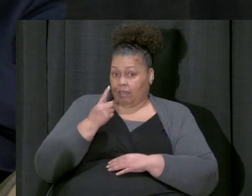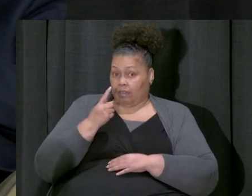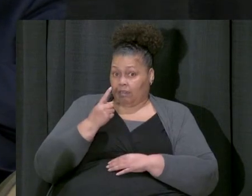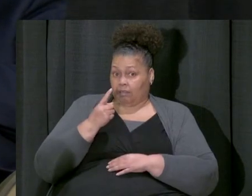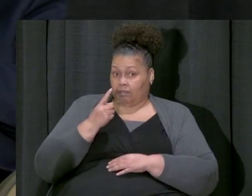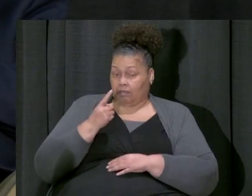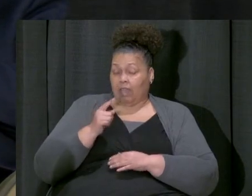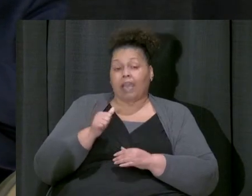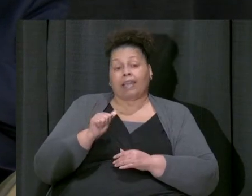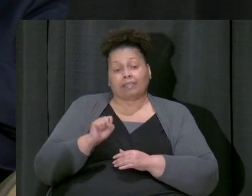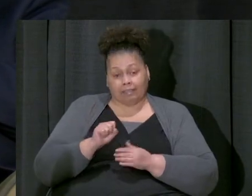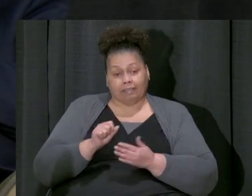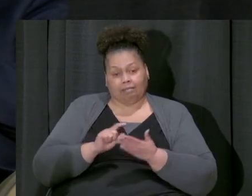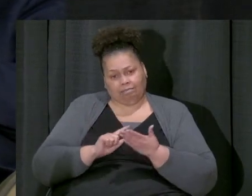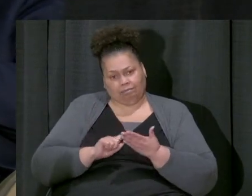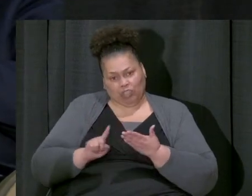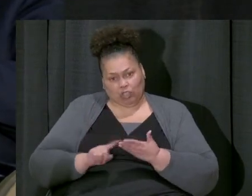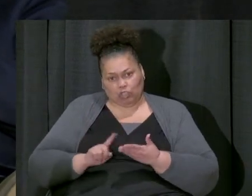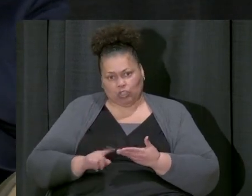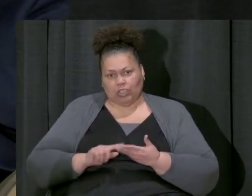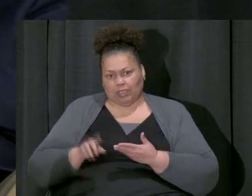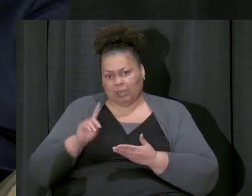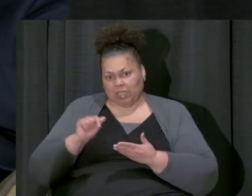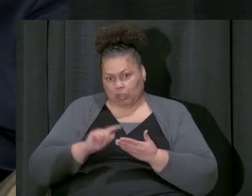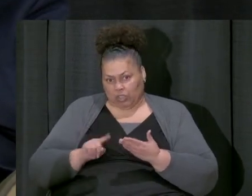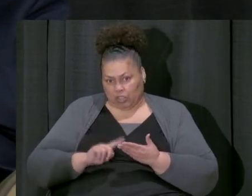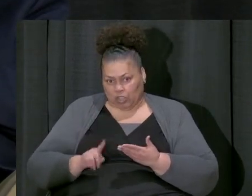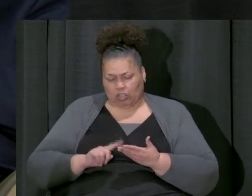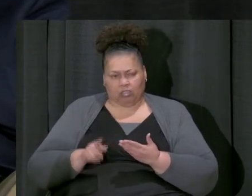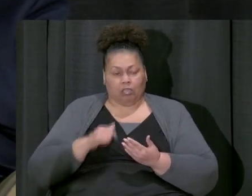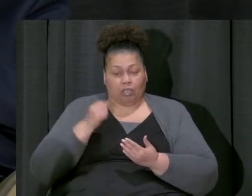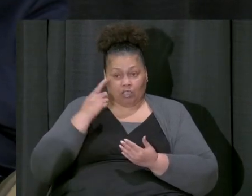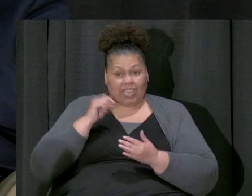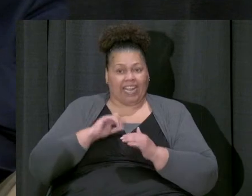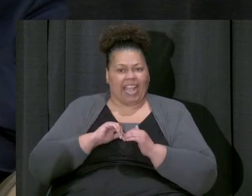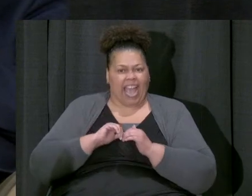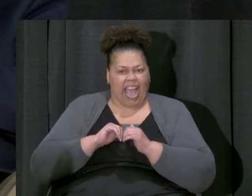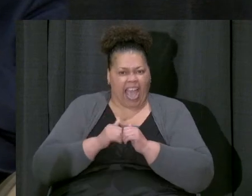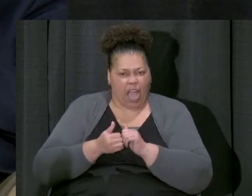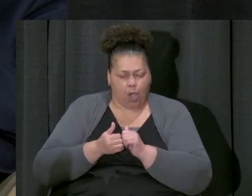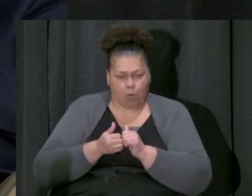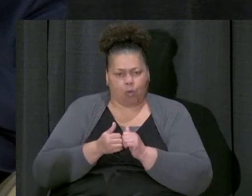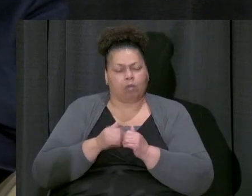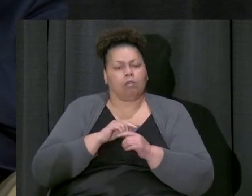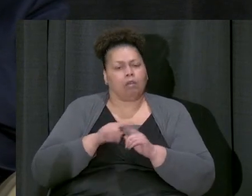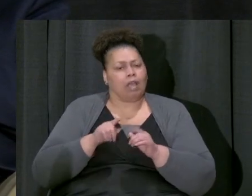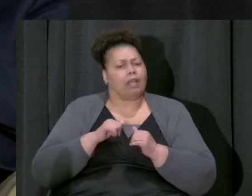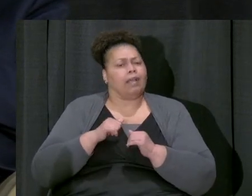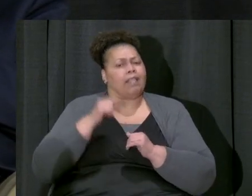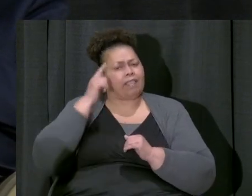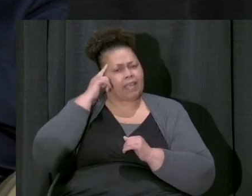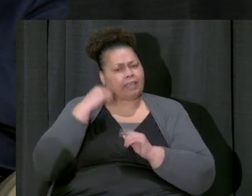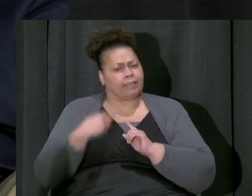disability researchers, understanding how to do it. You were just talking about this other way of thinking about screen readers.